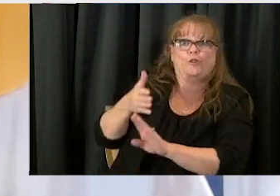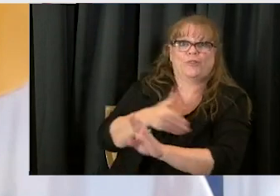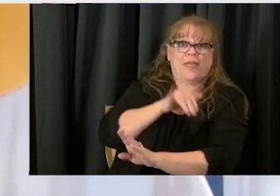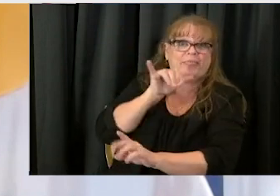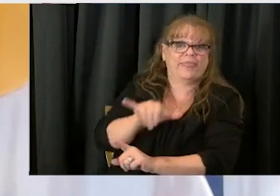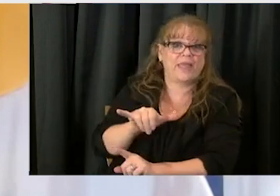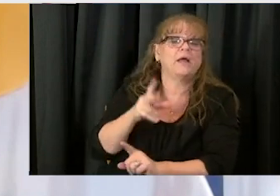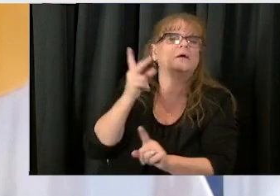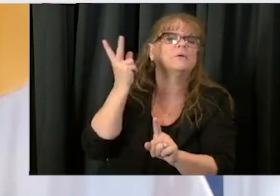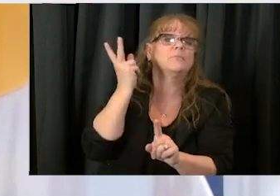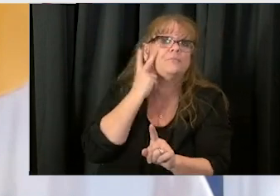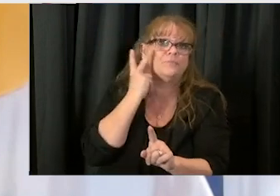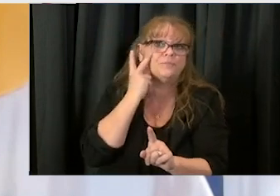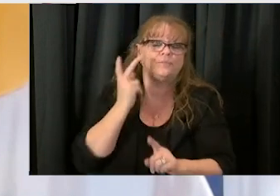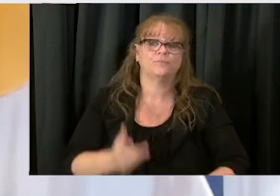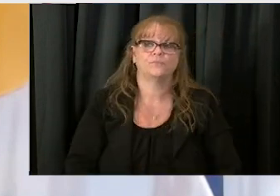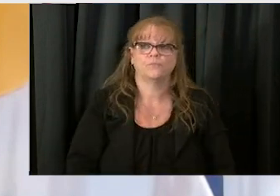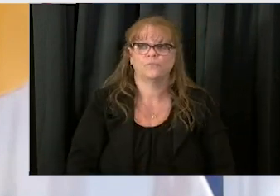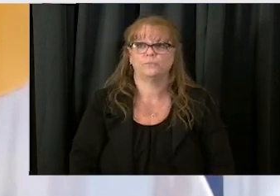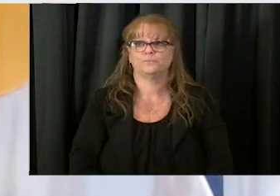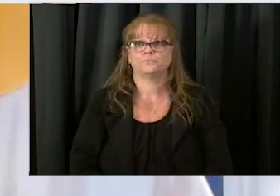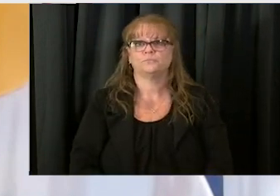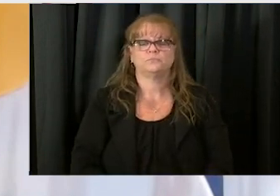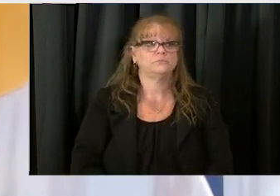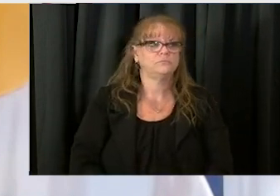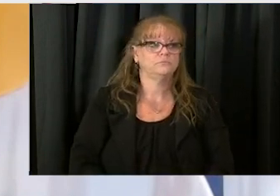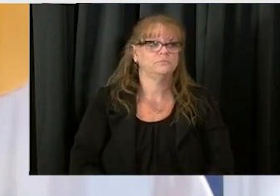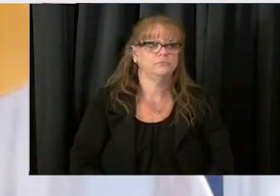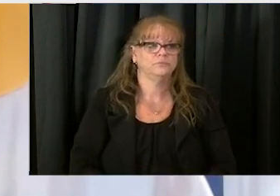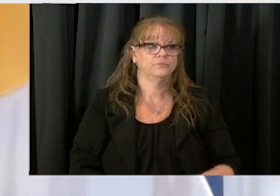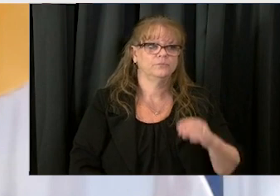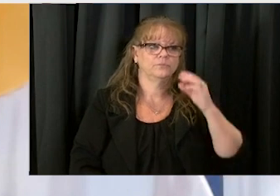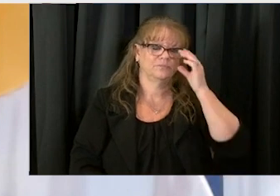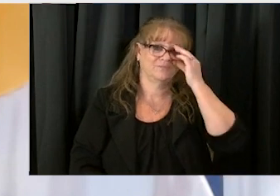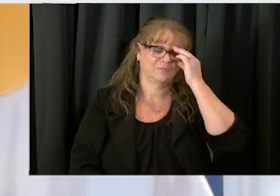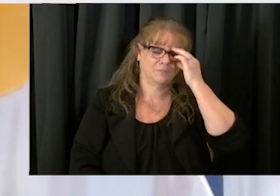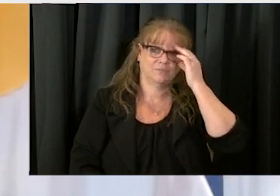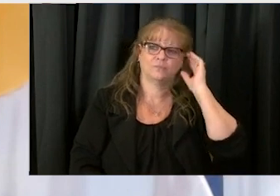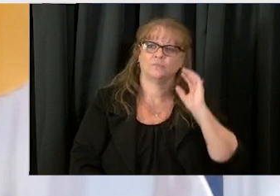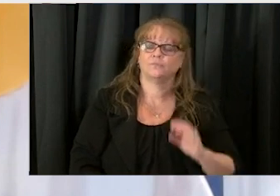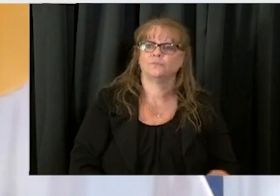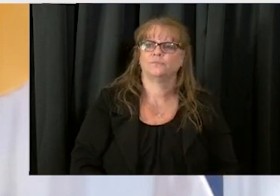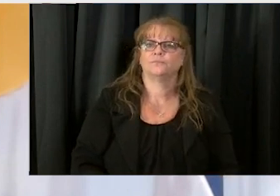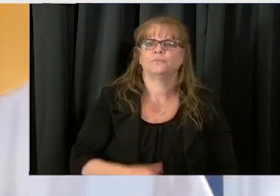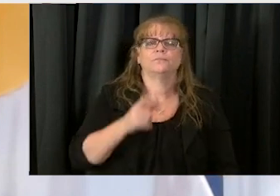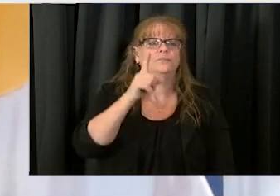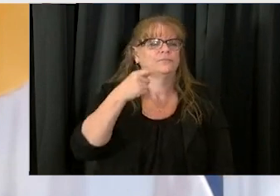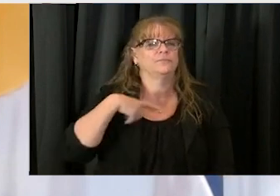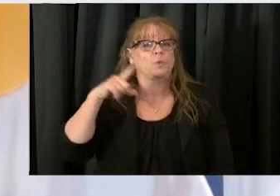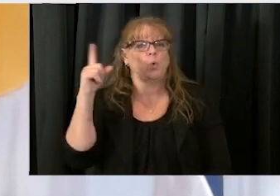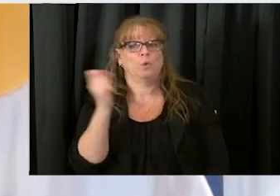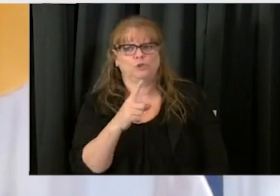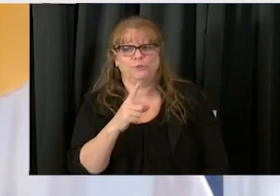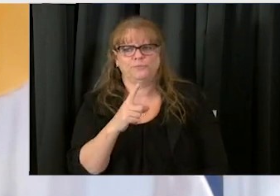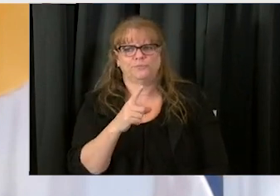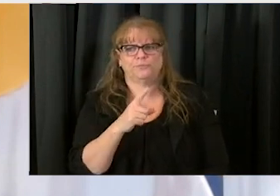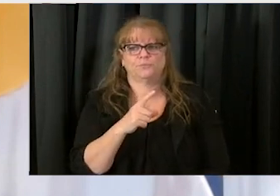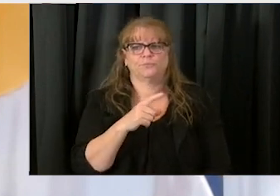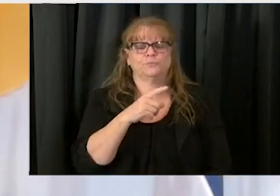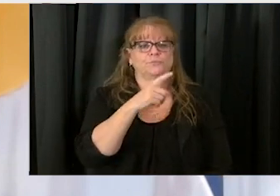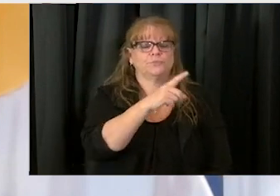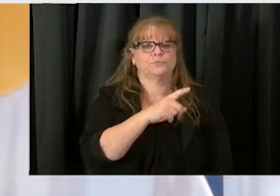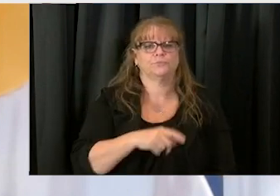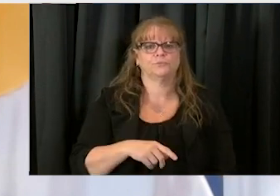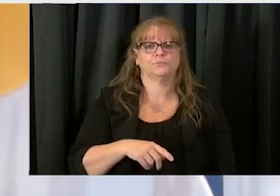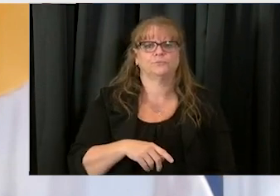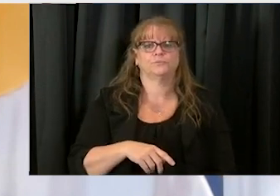Hi, this is Andrea Dukakis with CPR News. I believe you made the decision to roll back restrictions